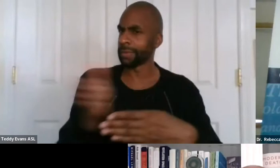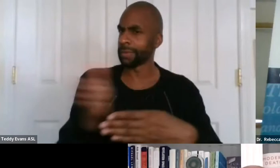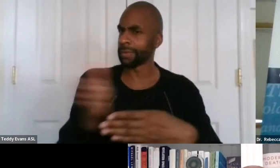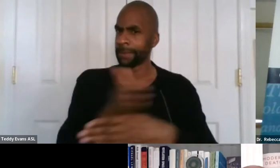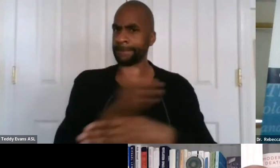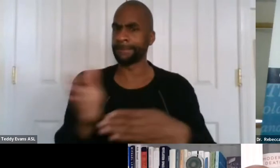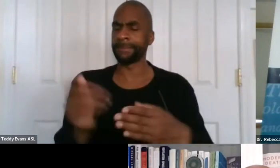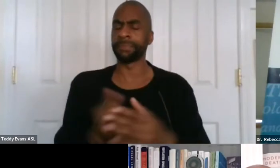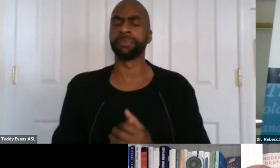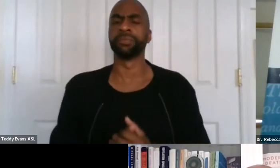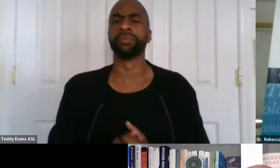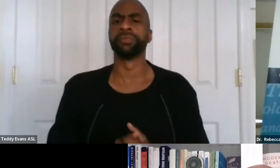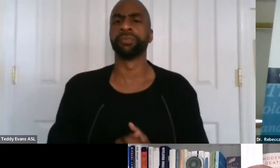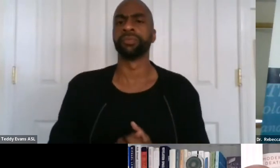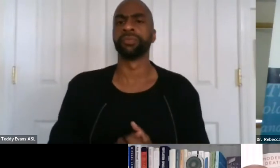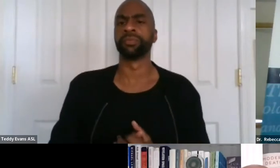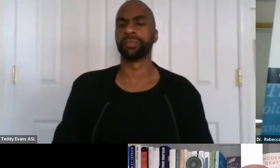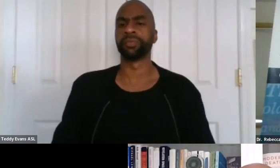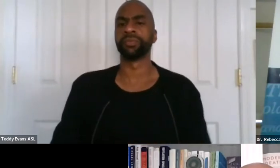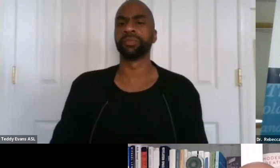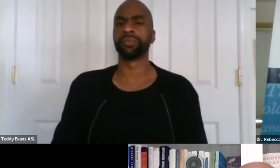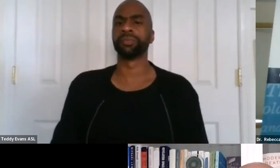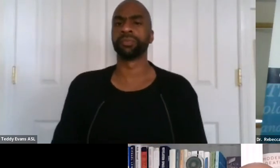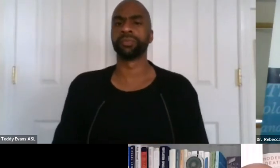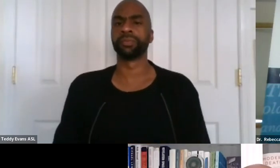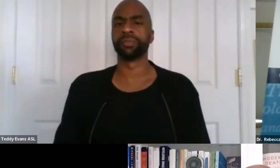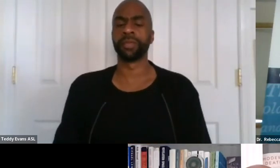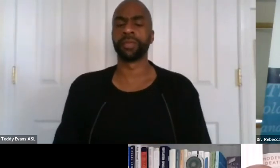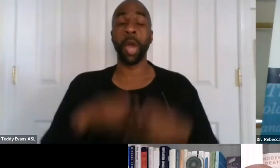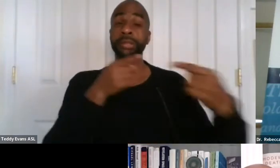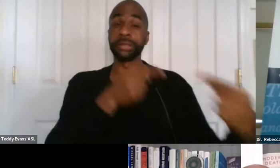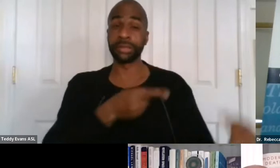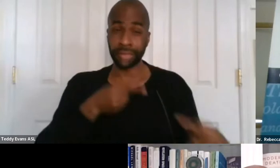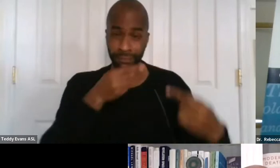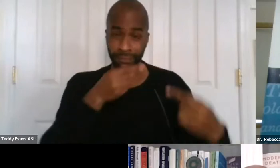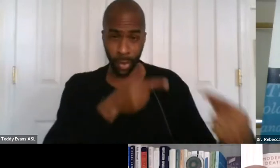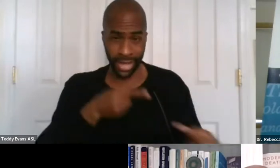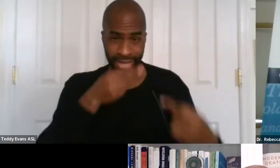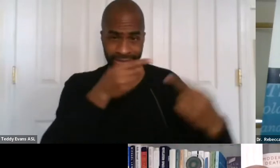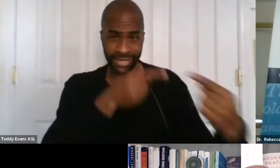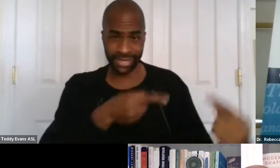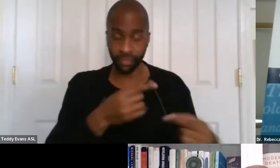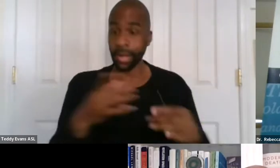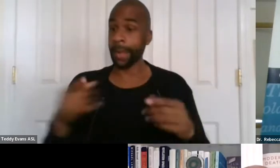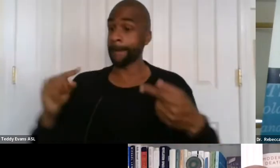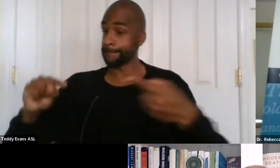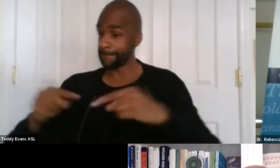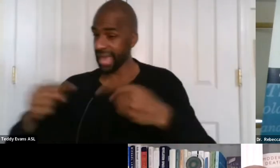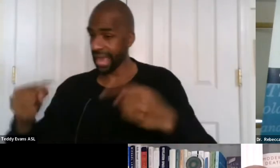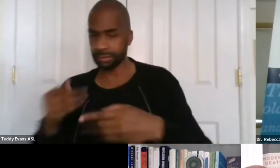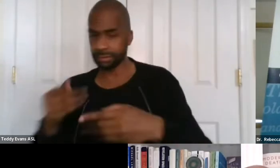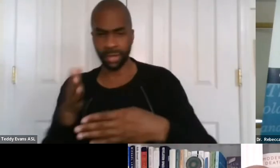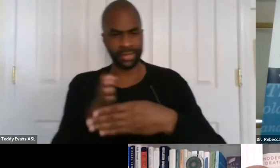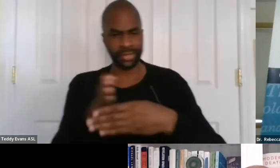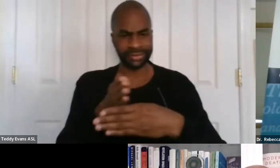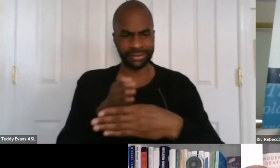physical sensation on one end, suffering on the other, and pain in between. Can